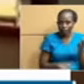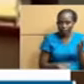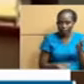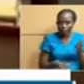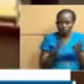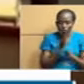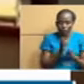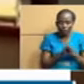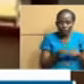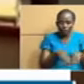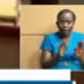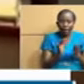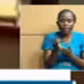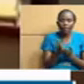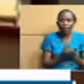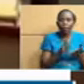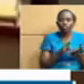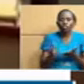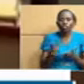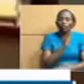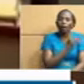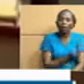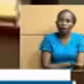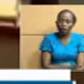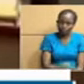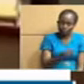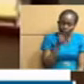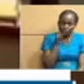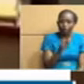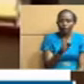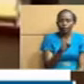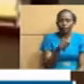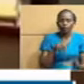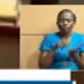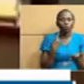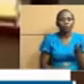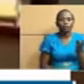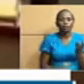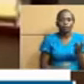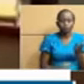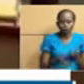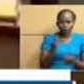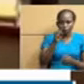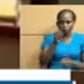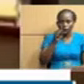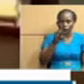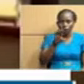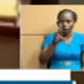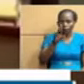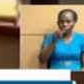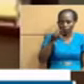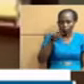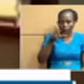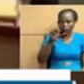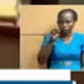their income purchasing power. And that will meet the supply intervention from the companies that